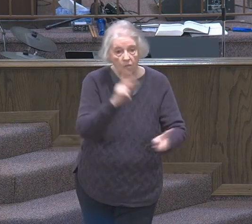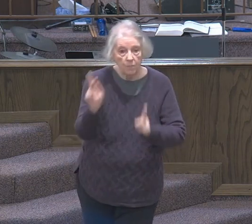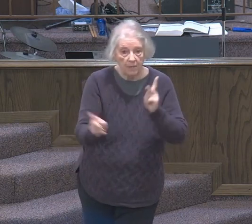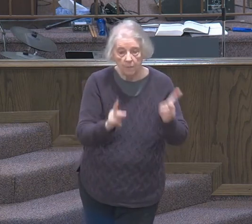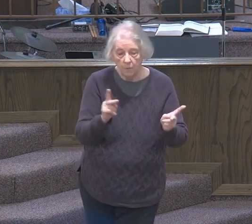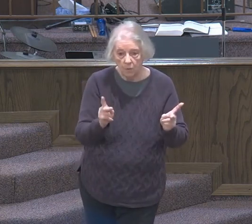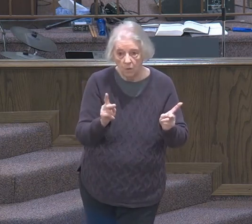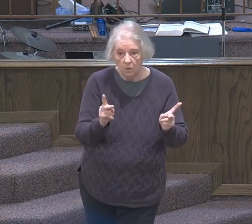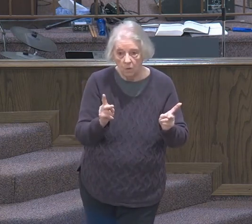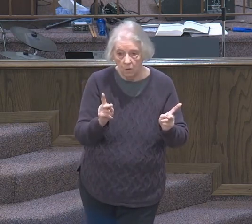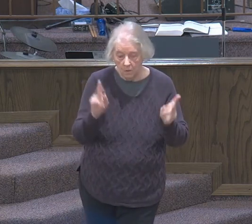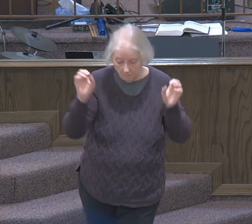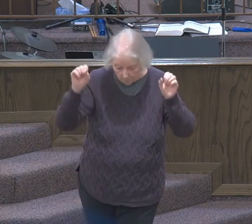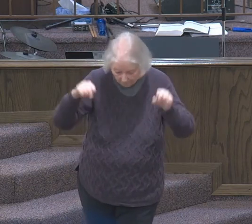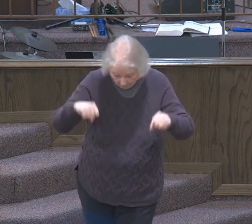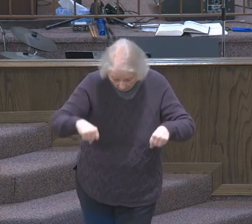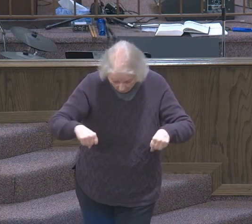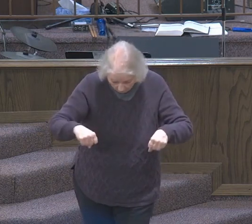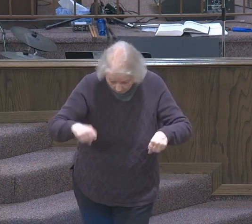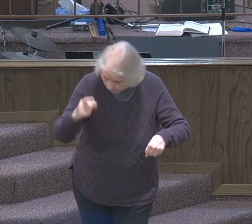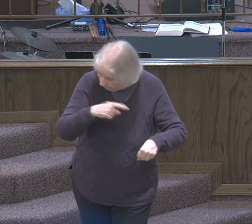worshiping the Lord. What does this look like?